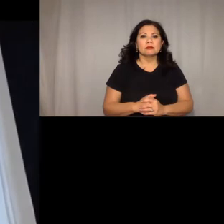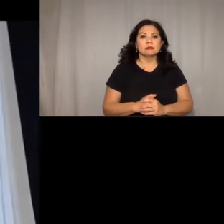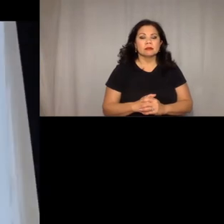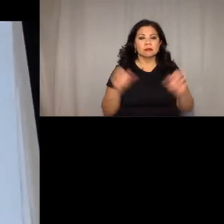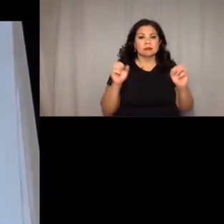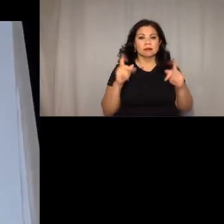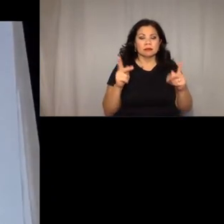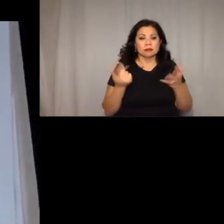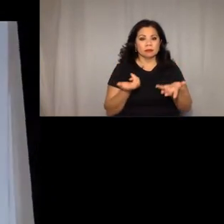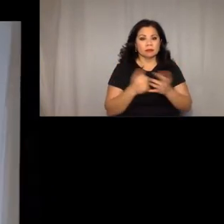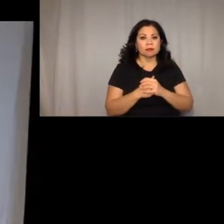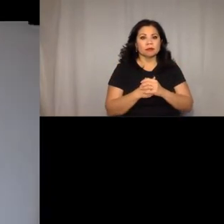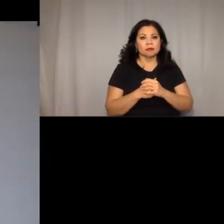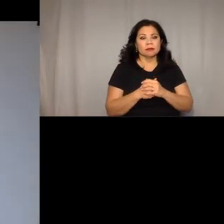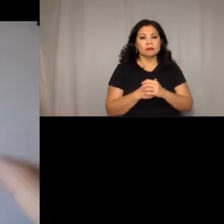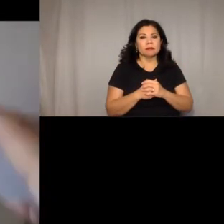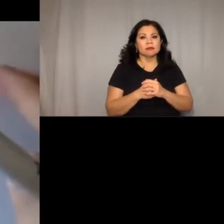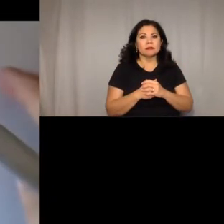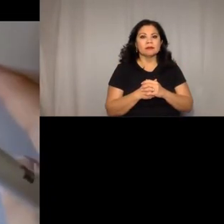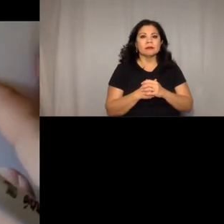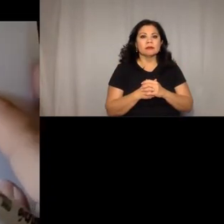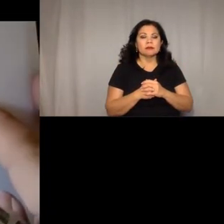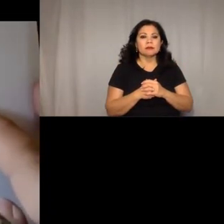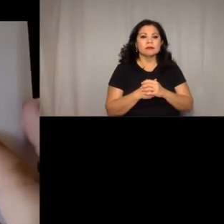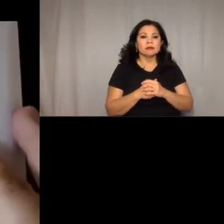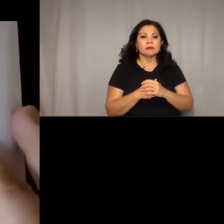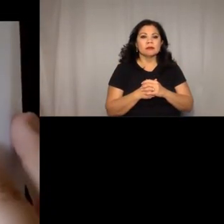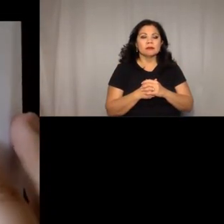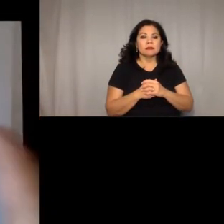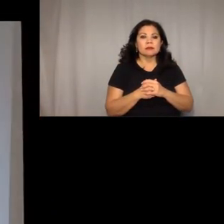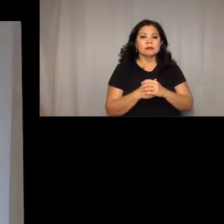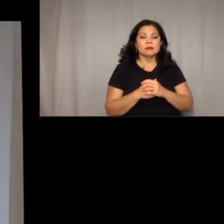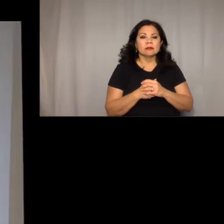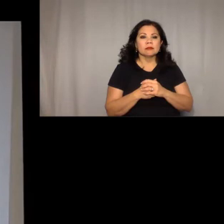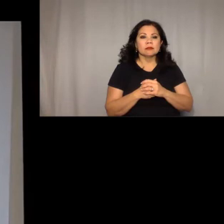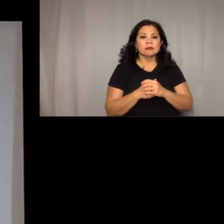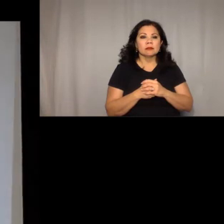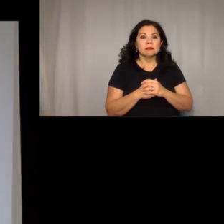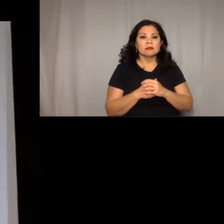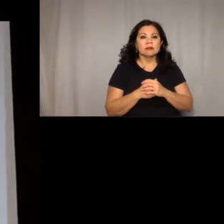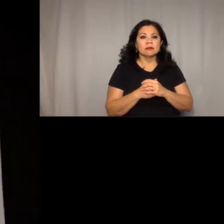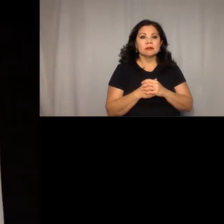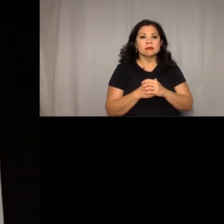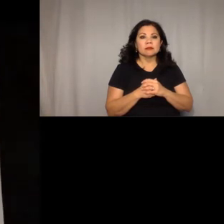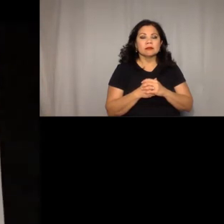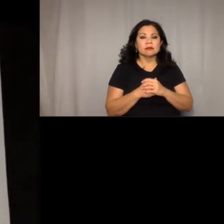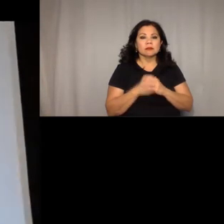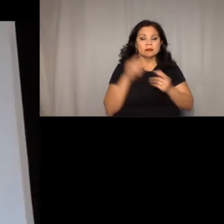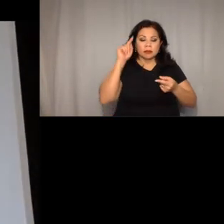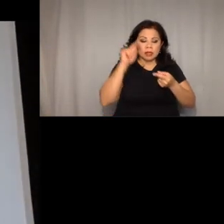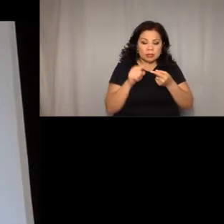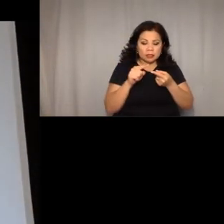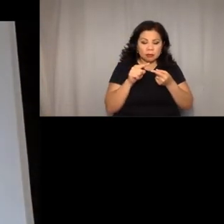All right, so let me adjust this. Okay. So it says simplifying,